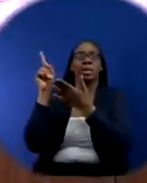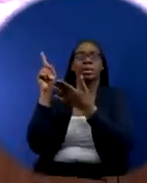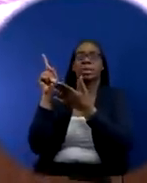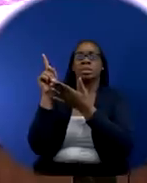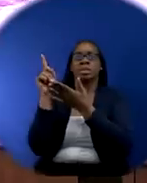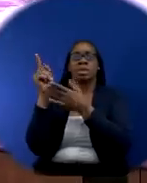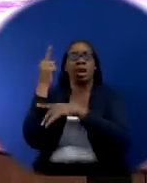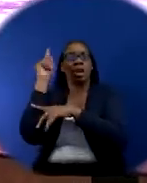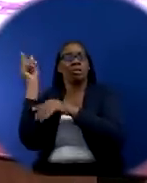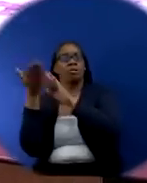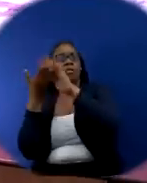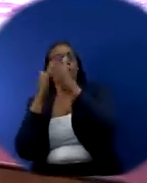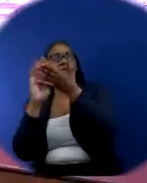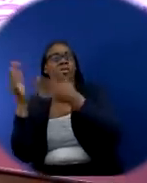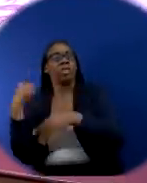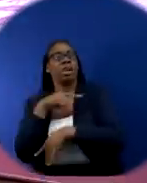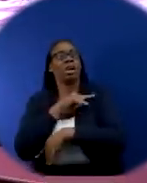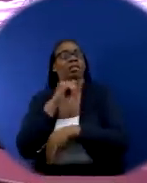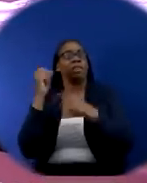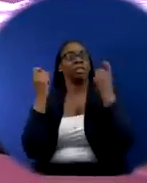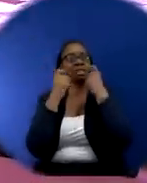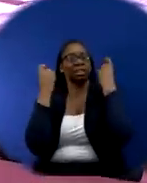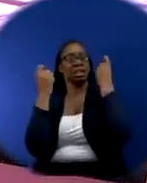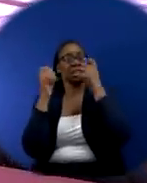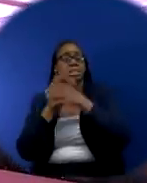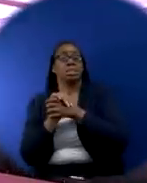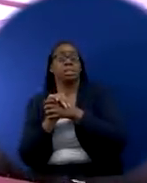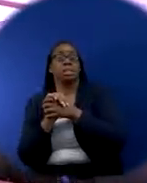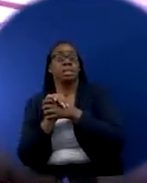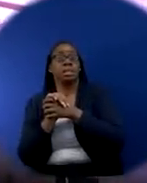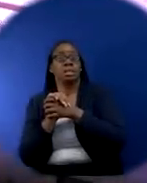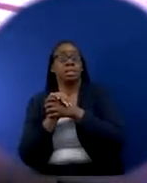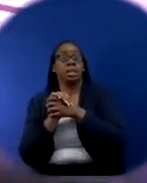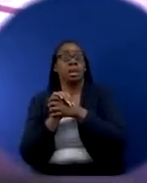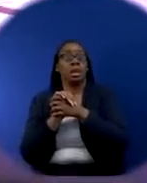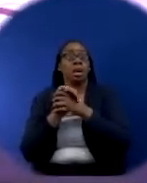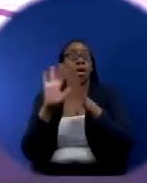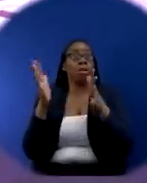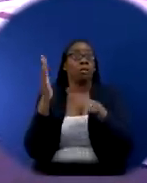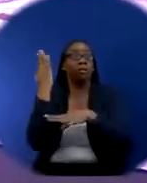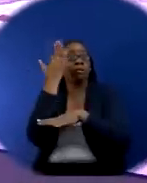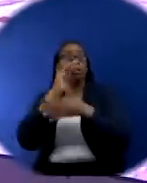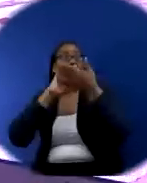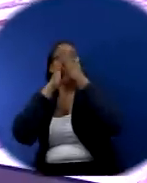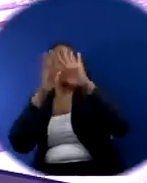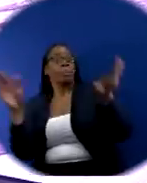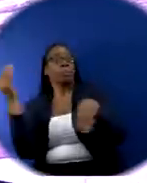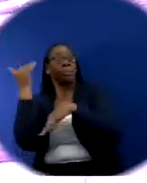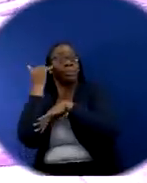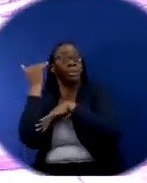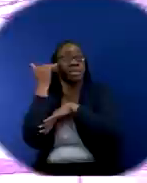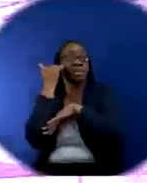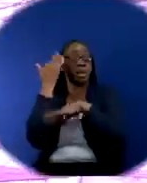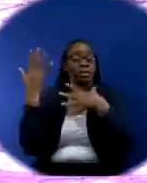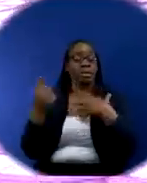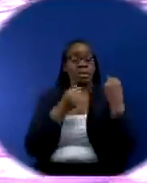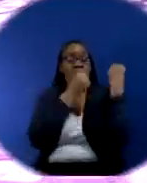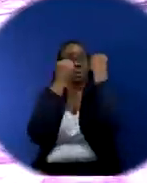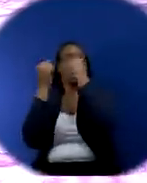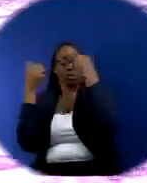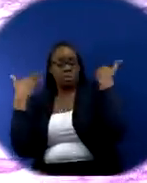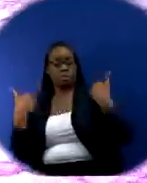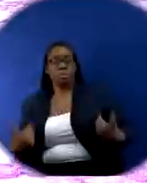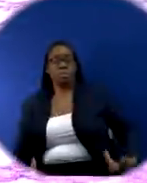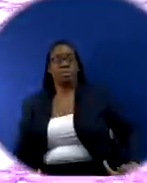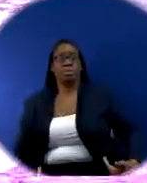for the forgiveness of sins, for a sound mind, and for strengthening my body,